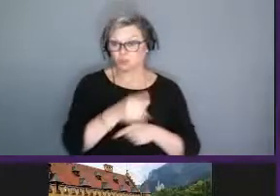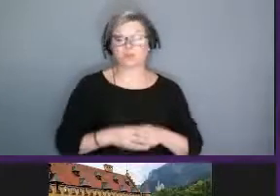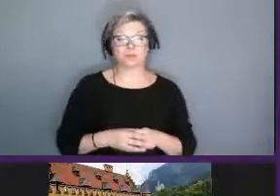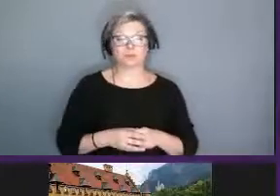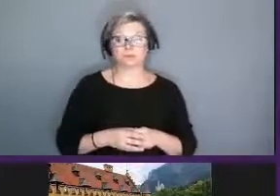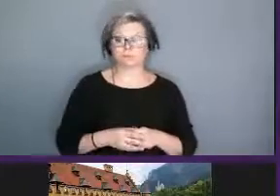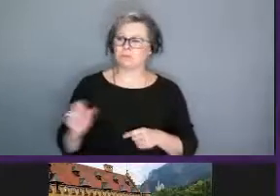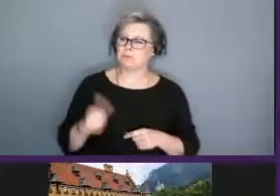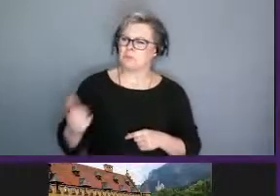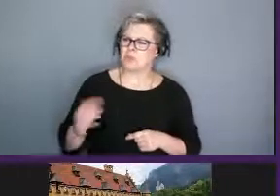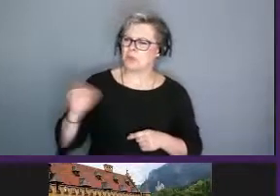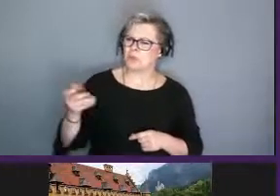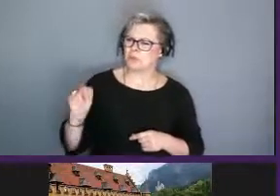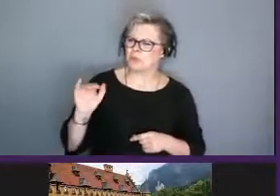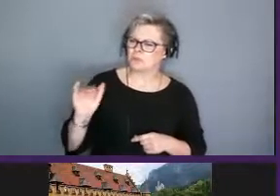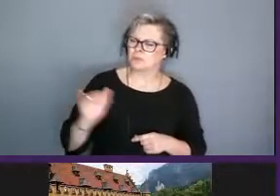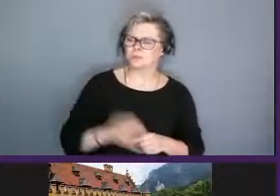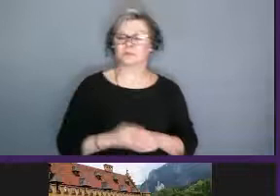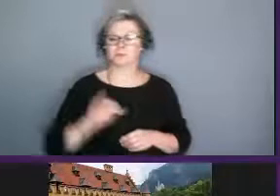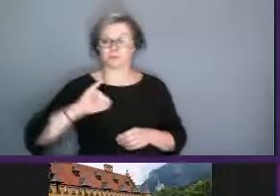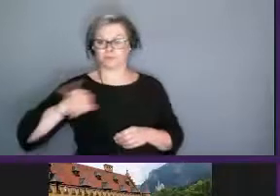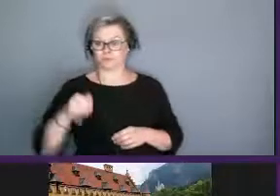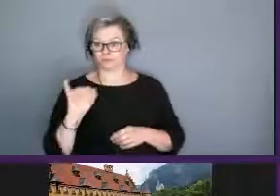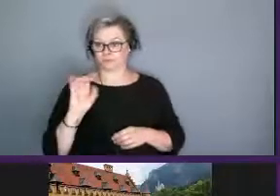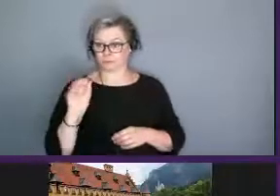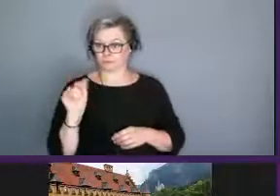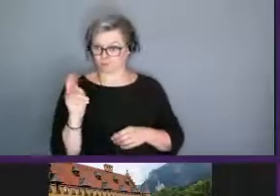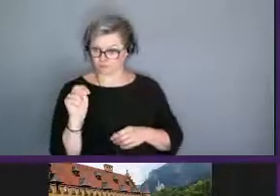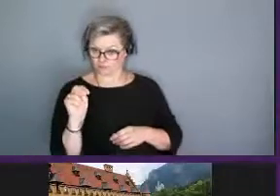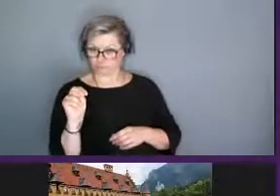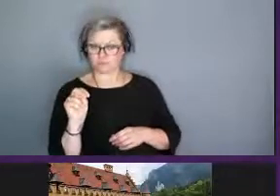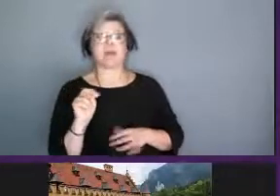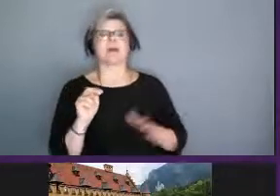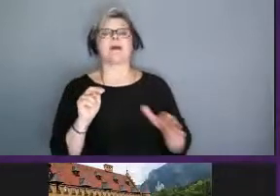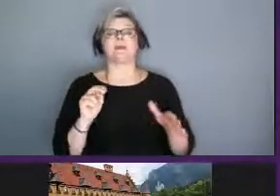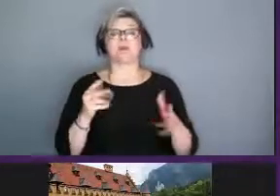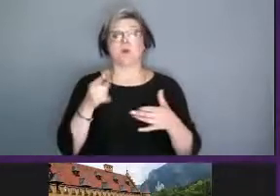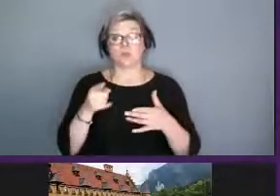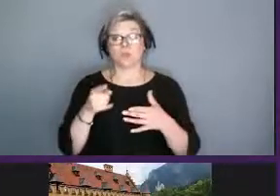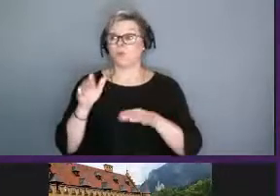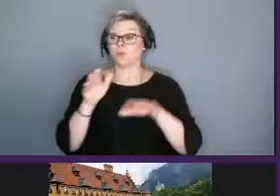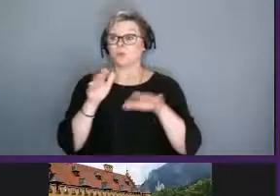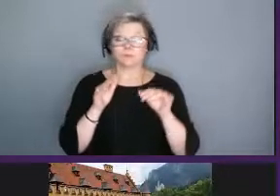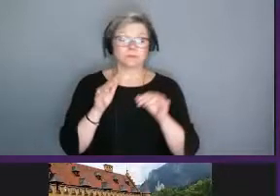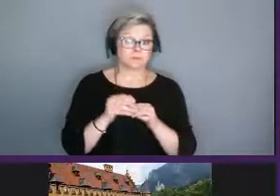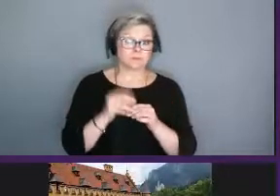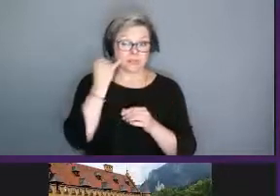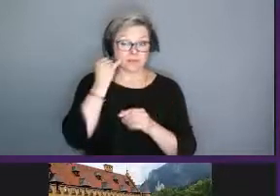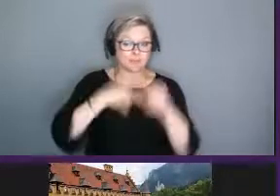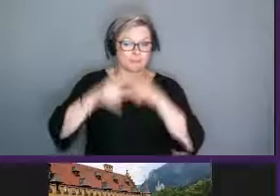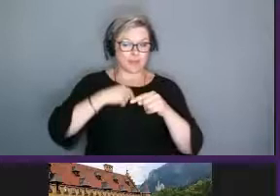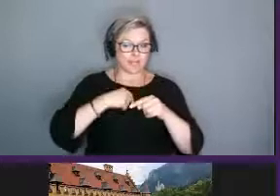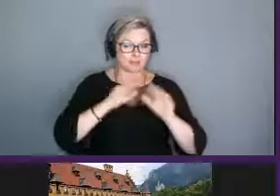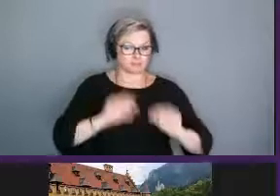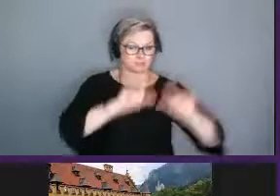Anything else, So Joan? then, once you have your hosts, if you could go back just a moment with